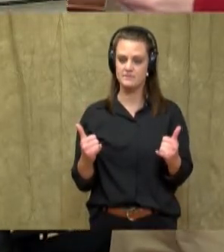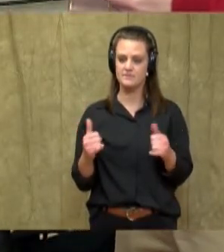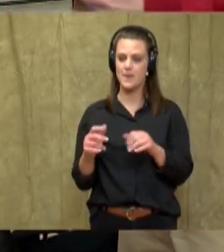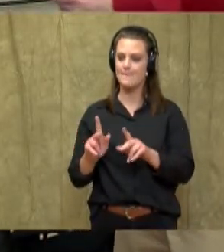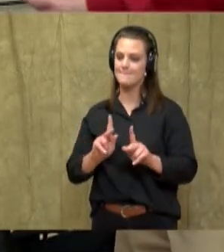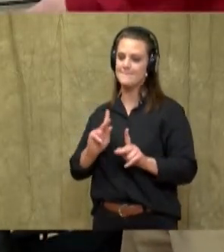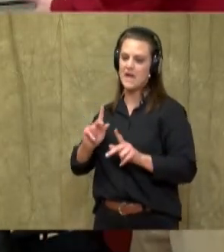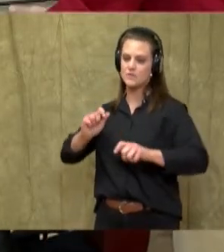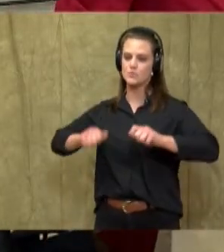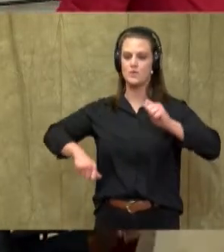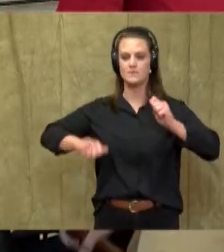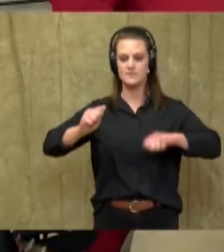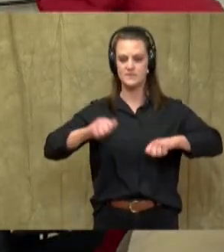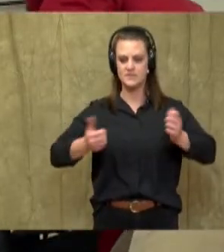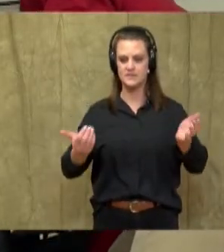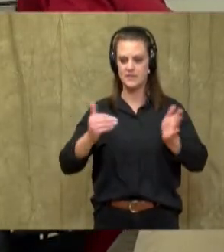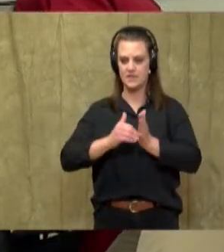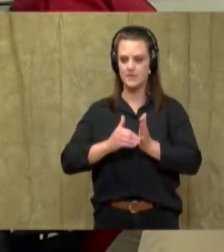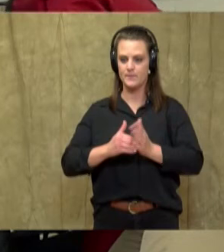back to our drum set